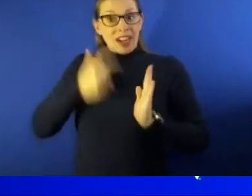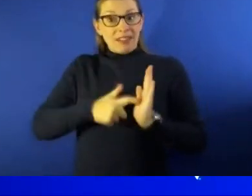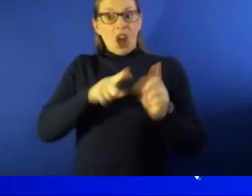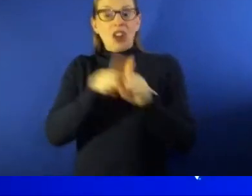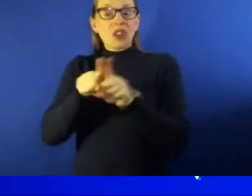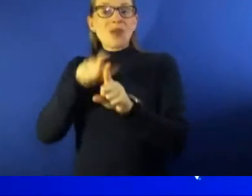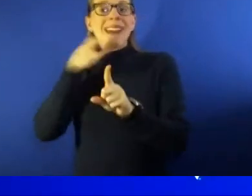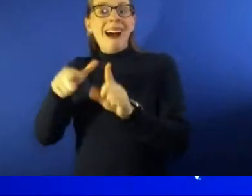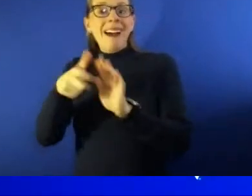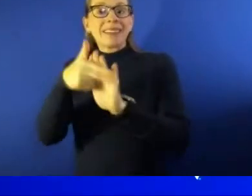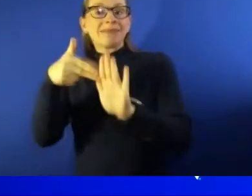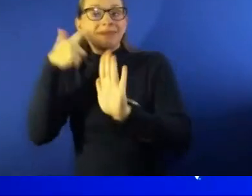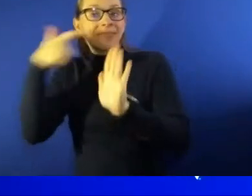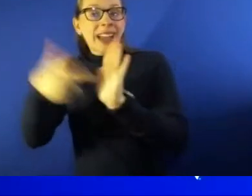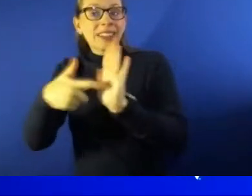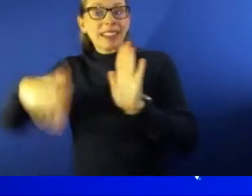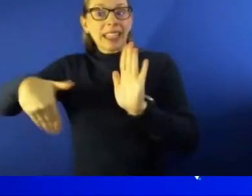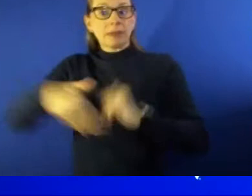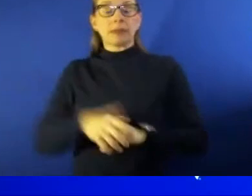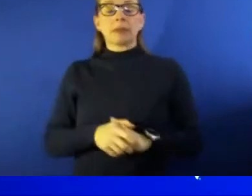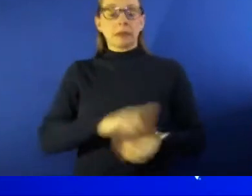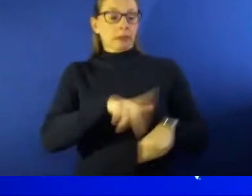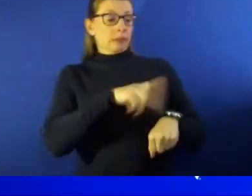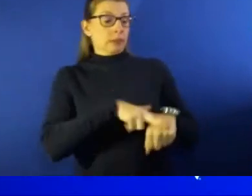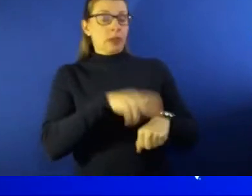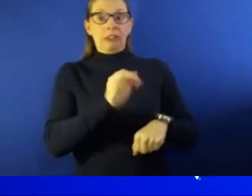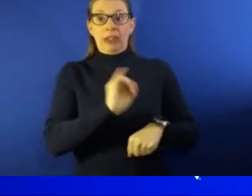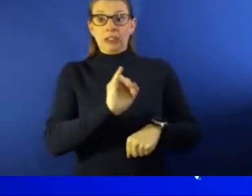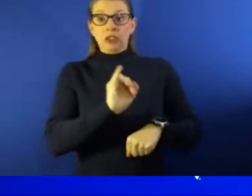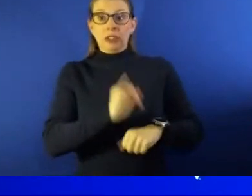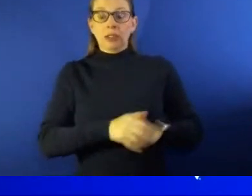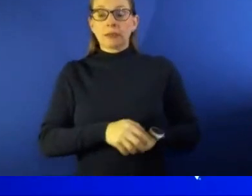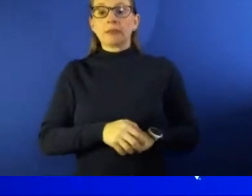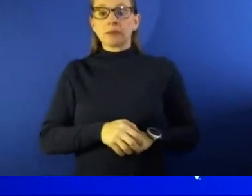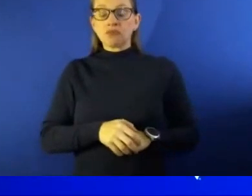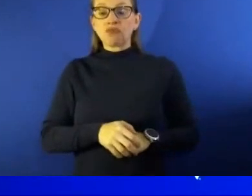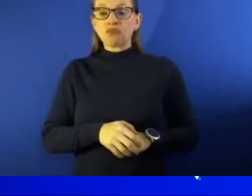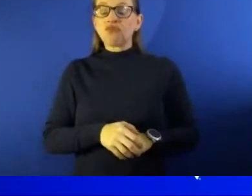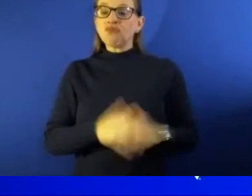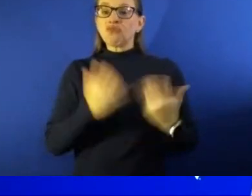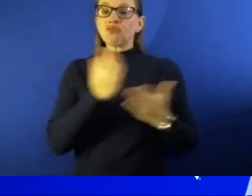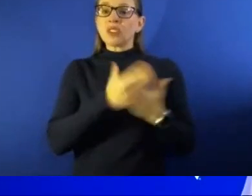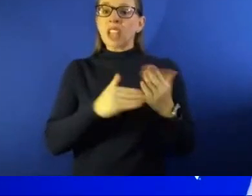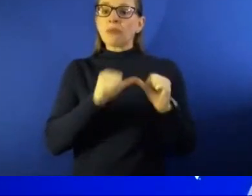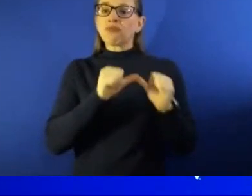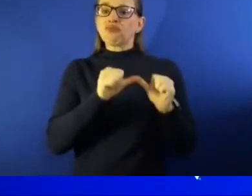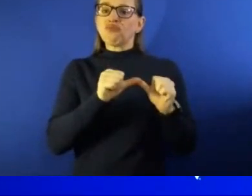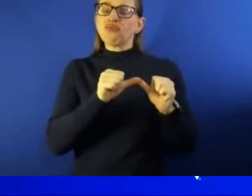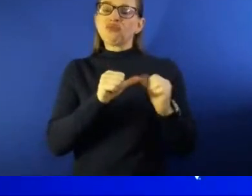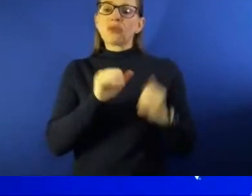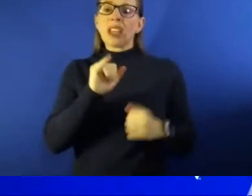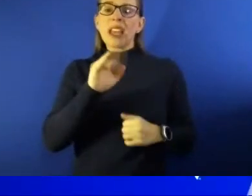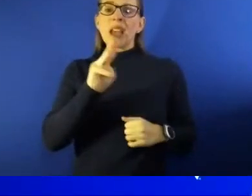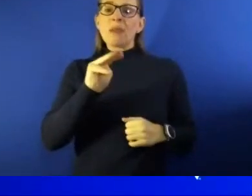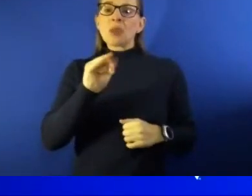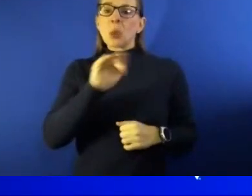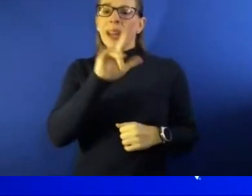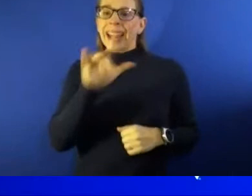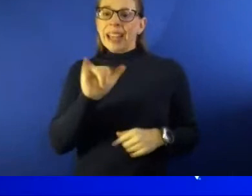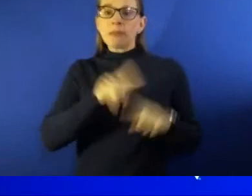we see that both natural infection does have some durable immunity, but what we see